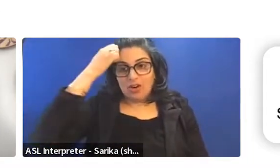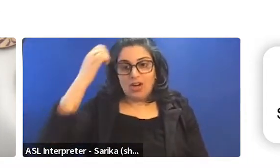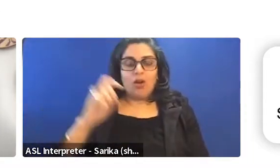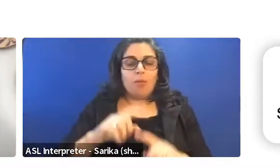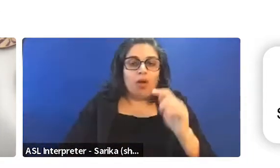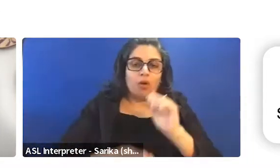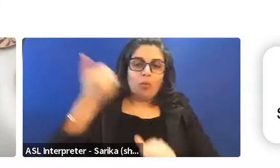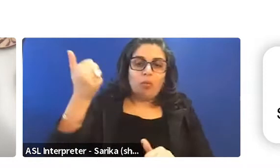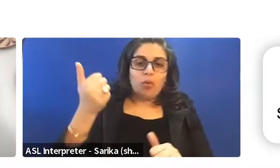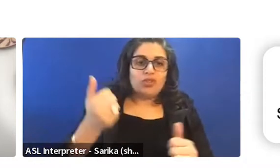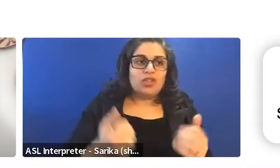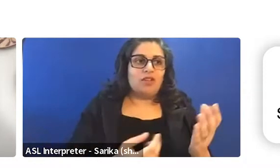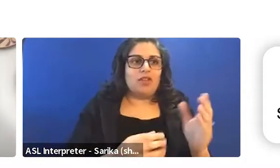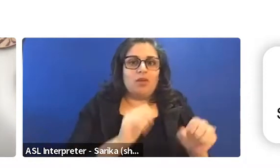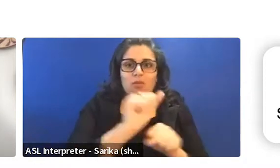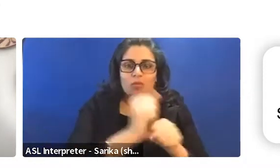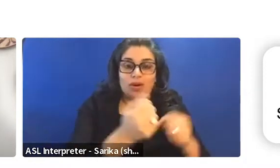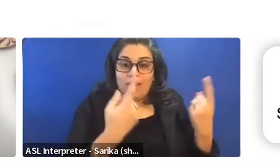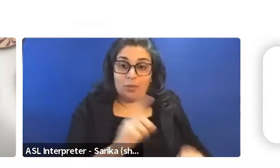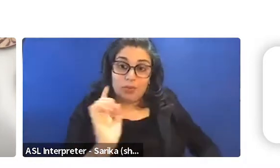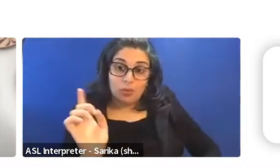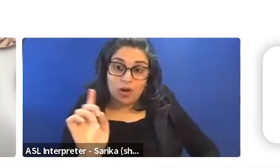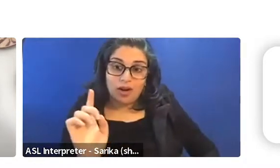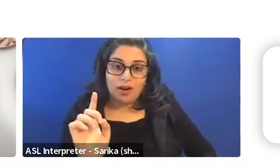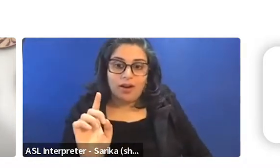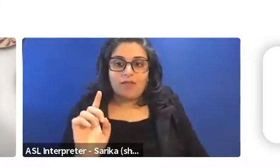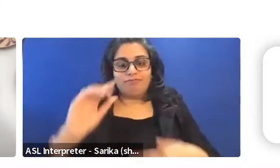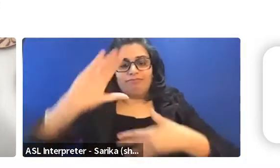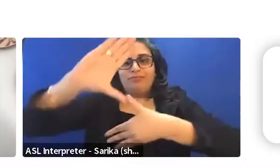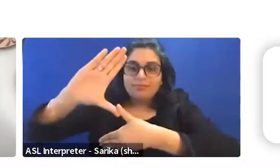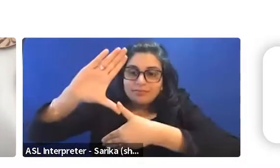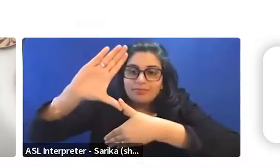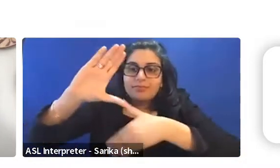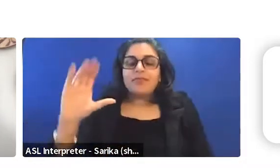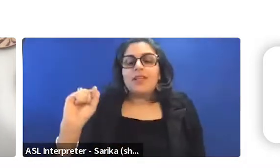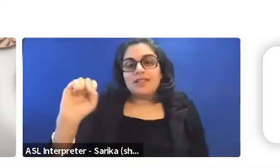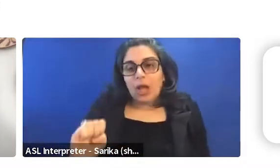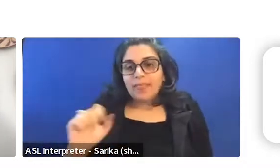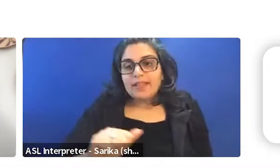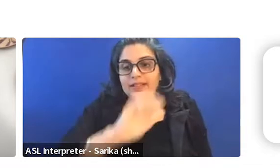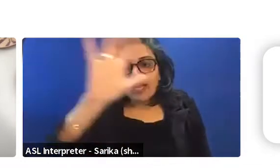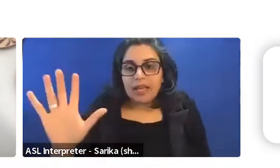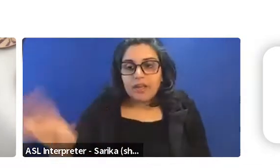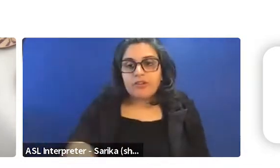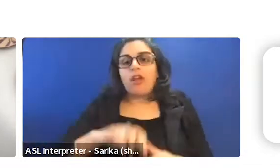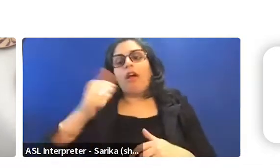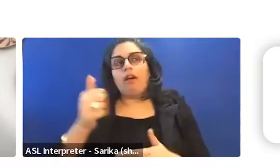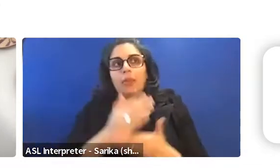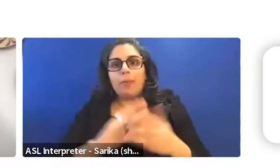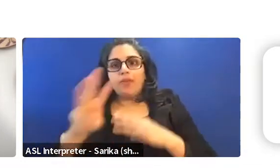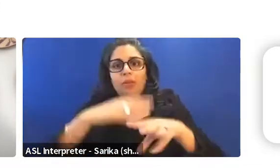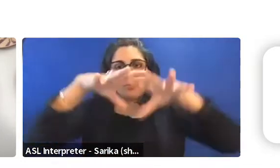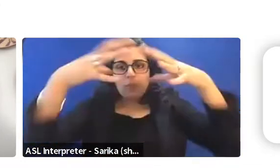chains and most of their sourcing was happening in Latin America, in Southeast Asia, in other parts of the world that